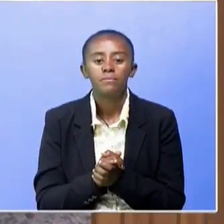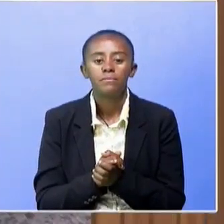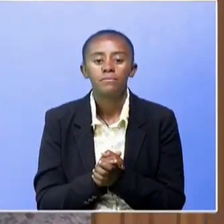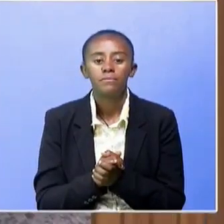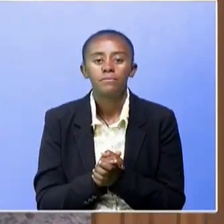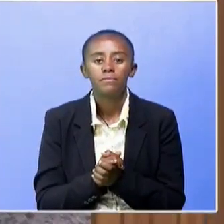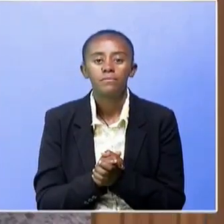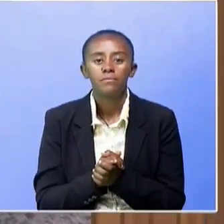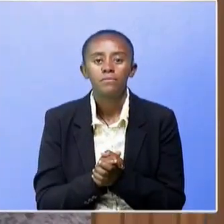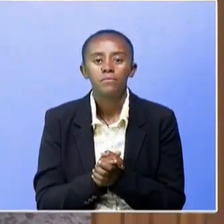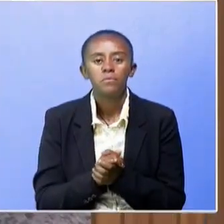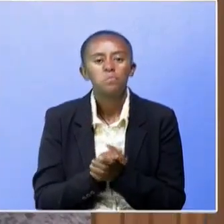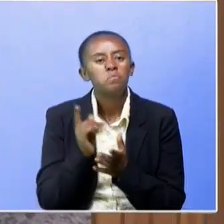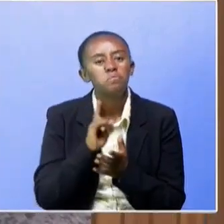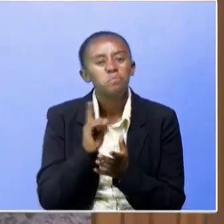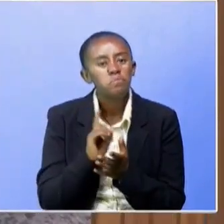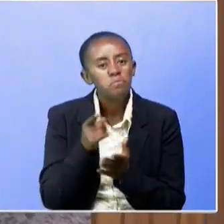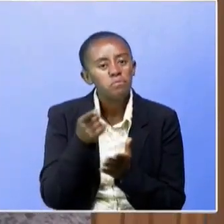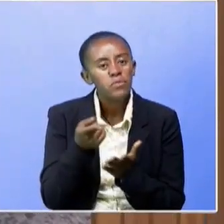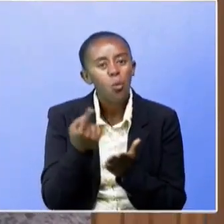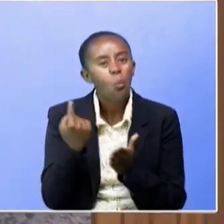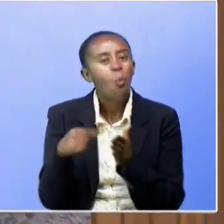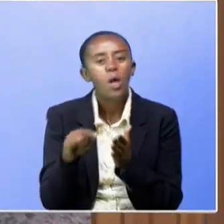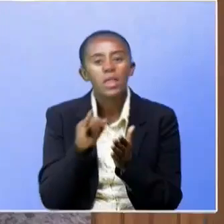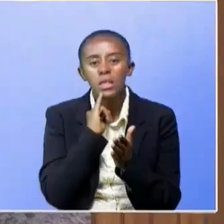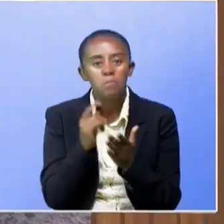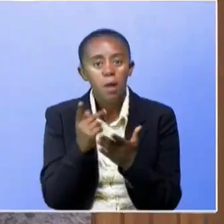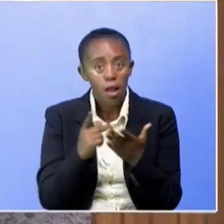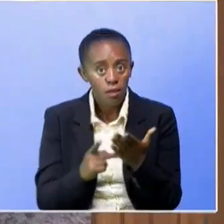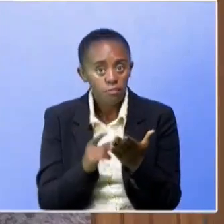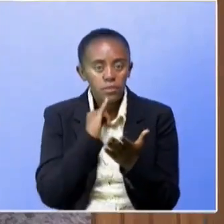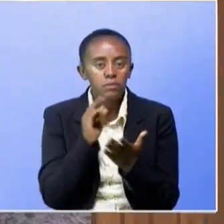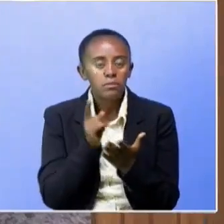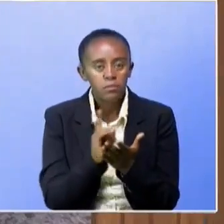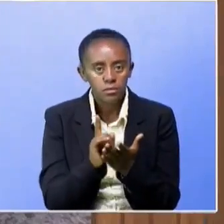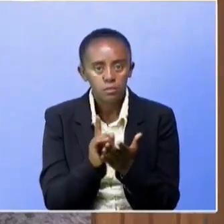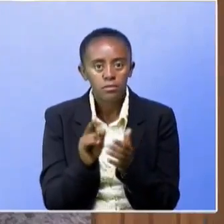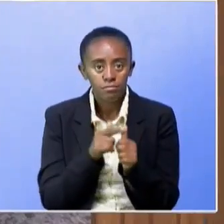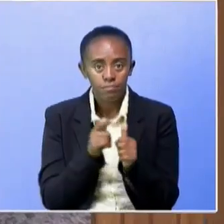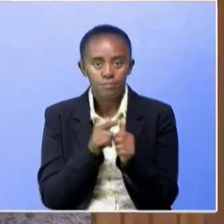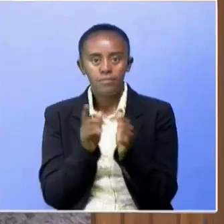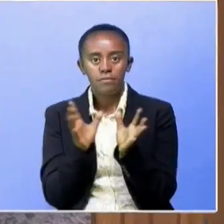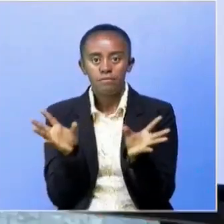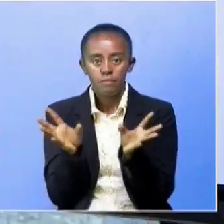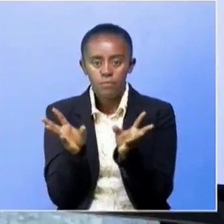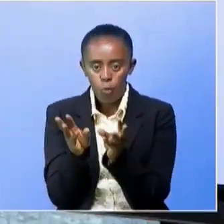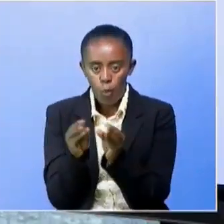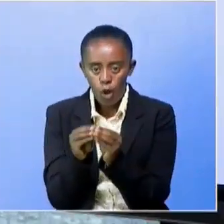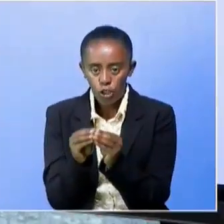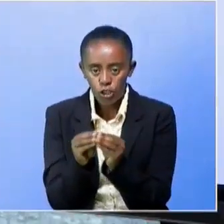So what is a paragraph? A paragraph is what? A collection of